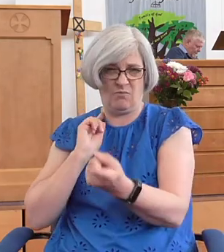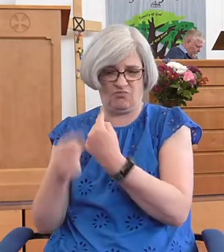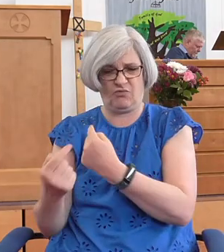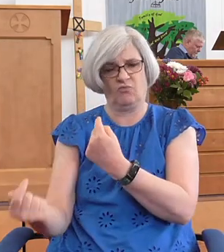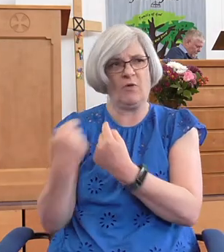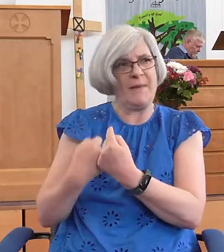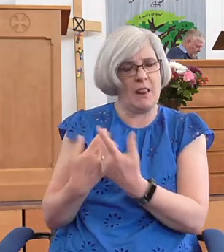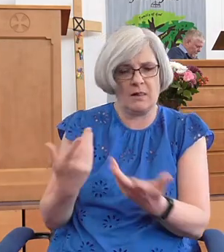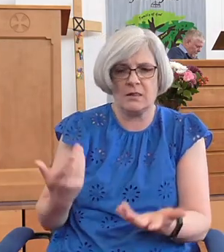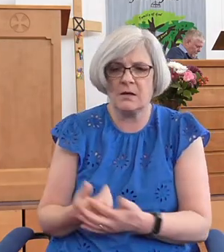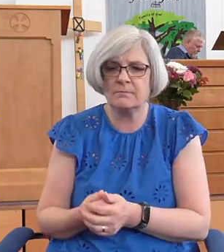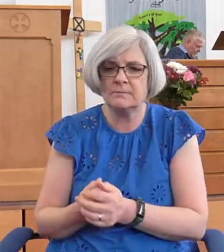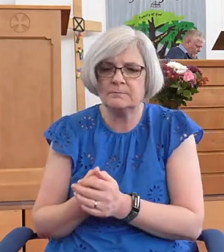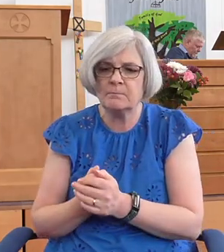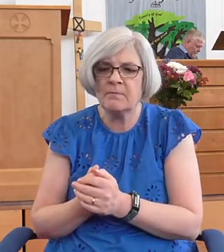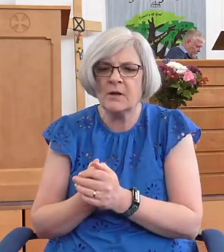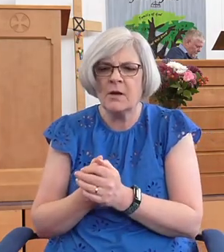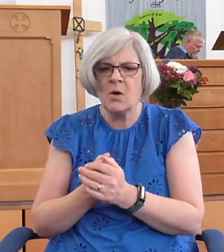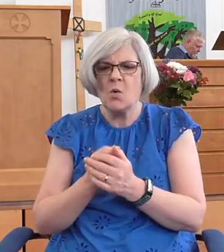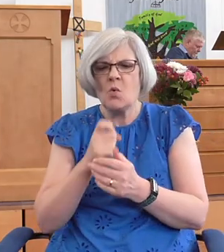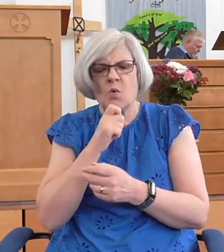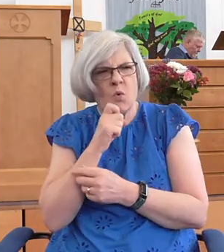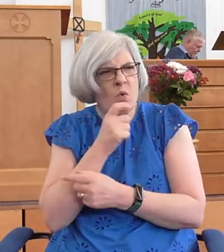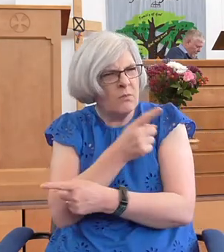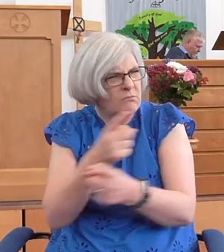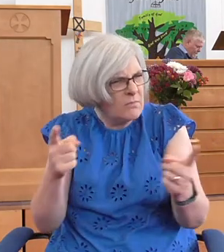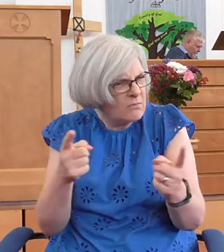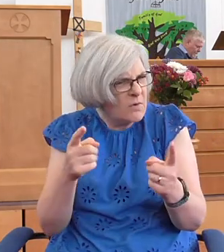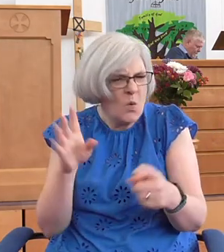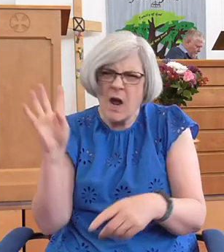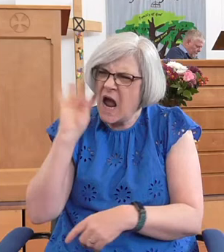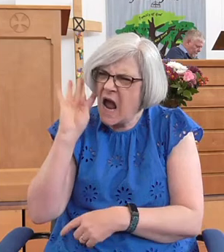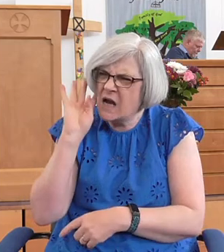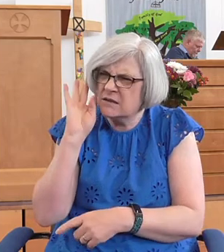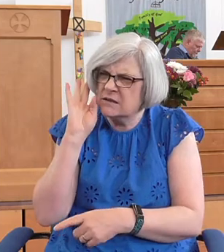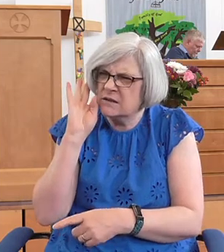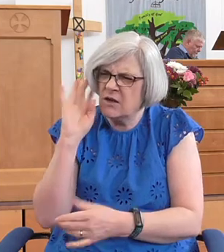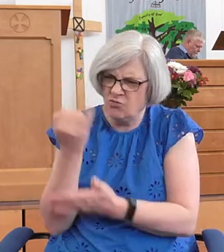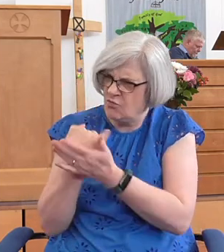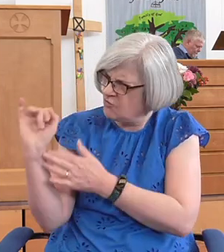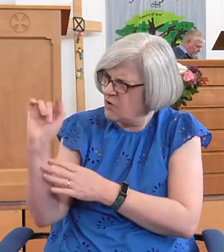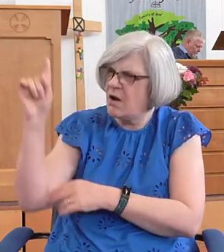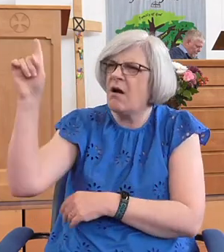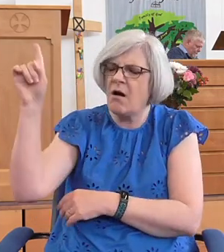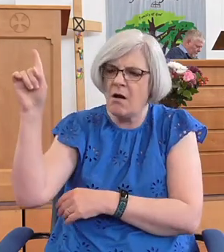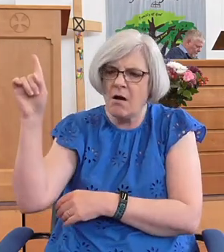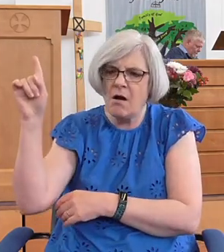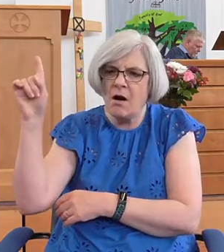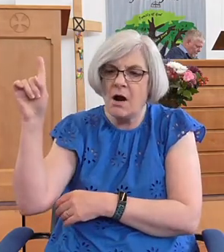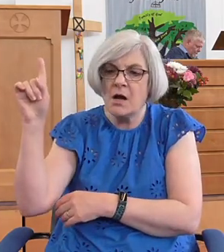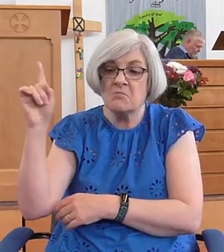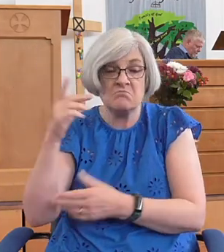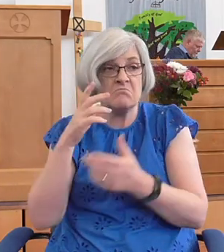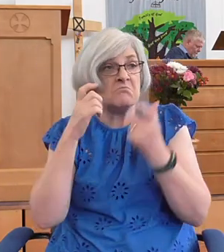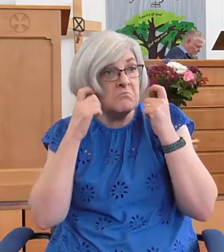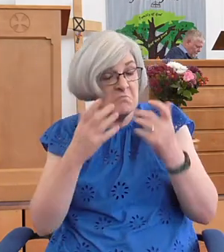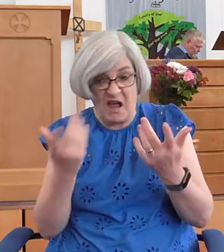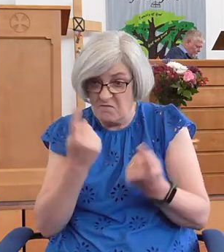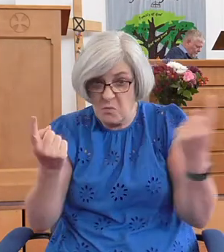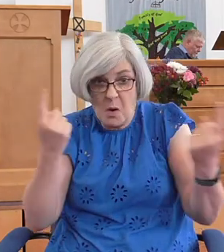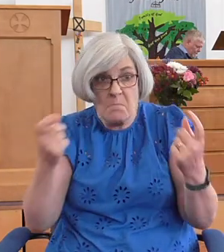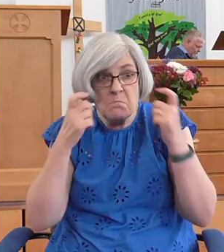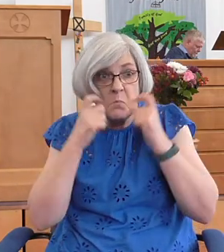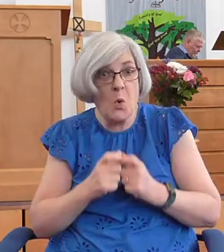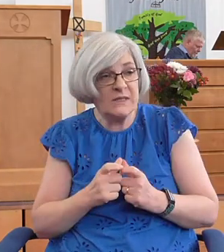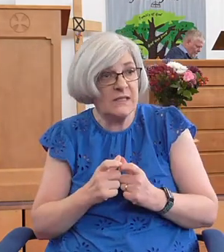rebellion. Who were they who heard and rebelled? Were they not all those